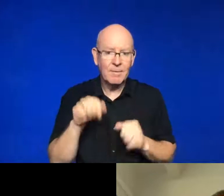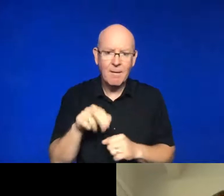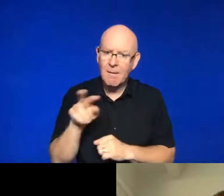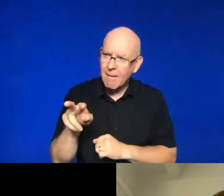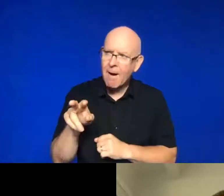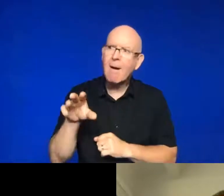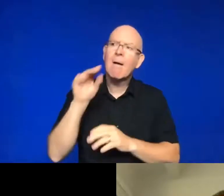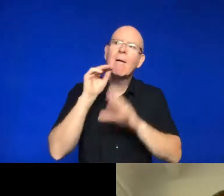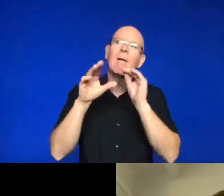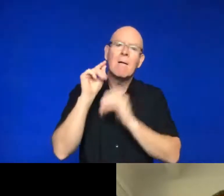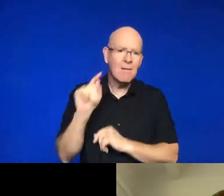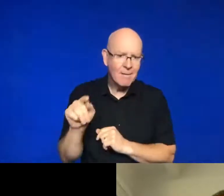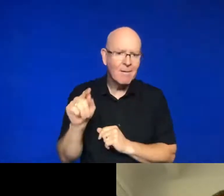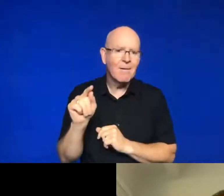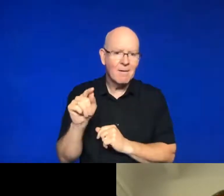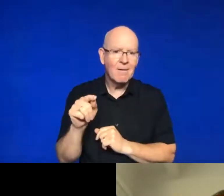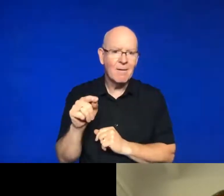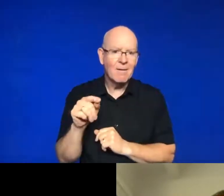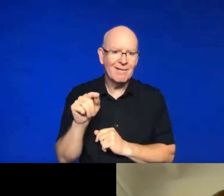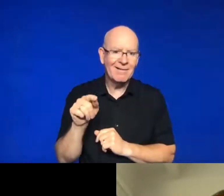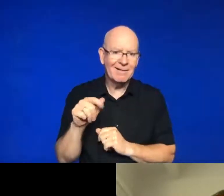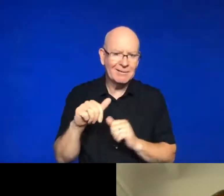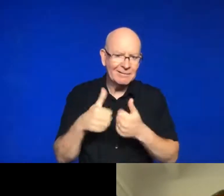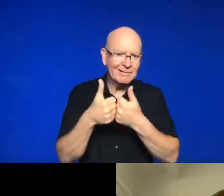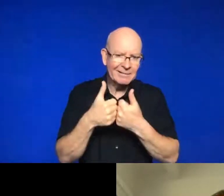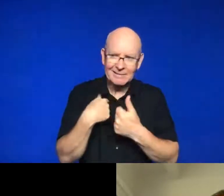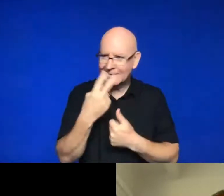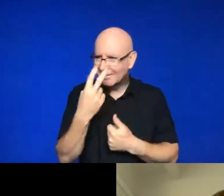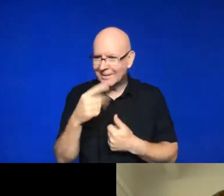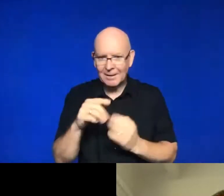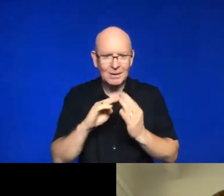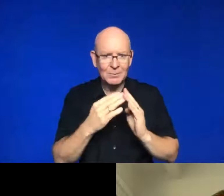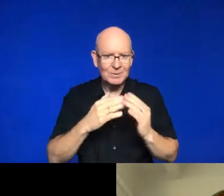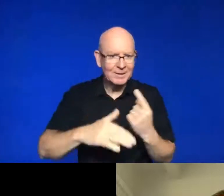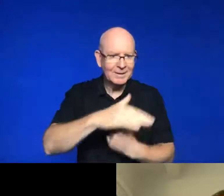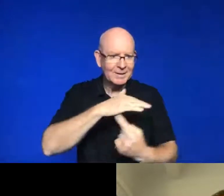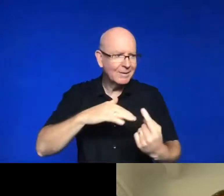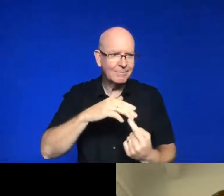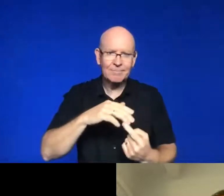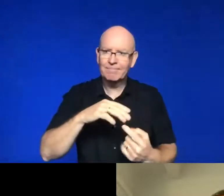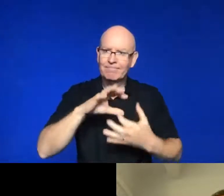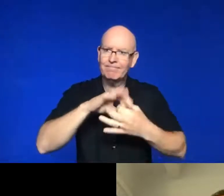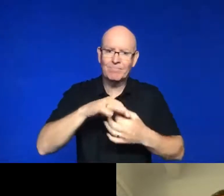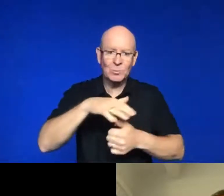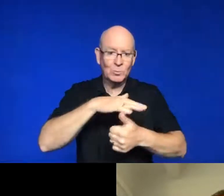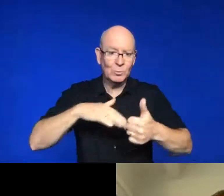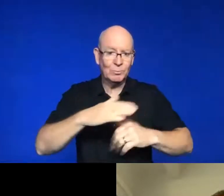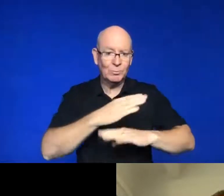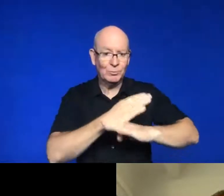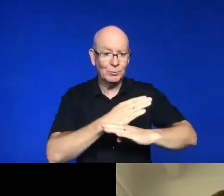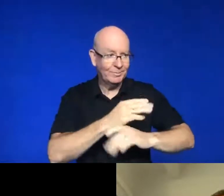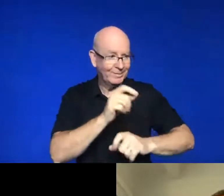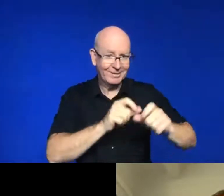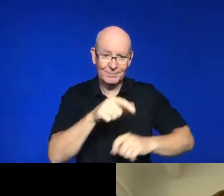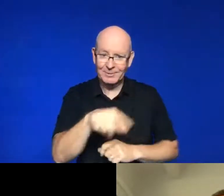disabilities. So with no further ado, and hoping to that everybody will learn more about social protection